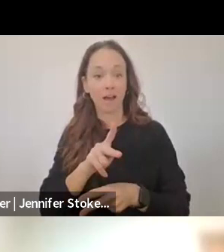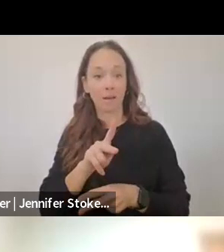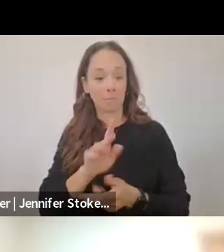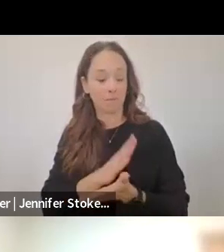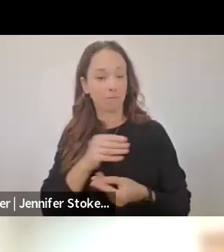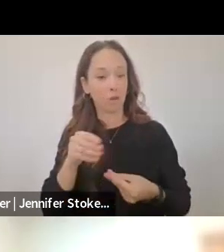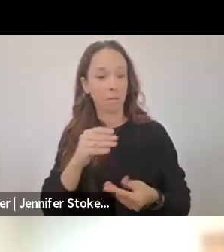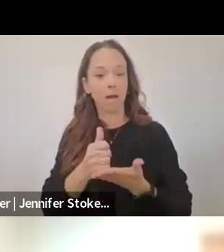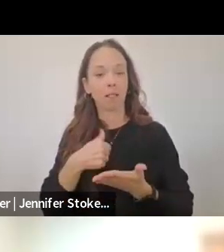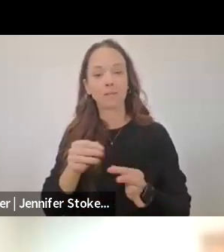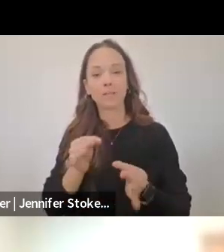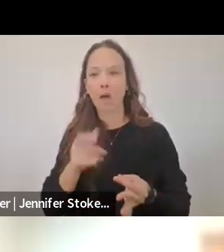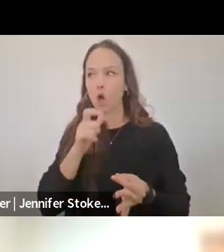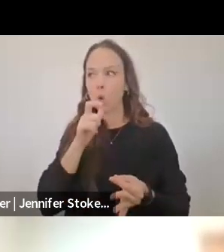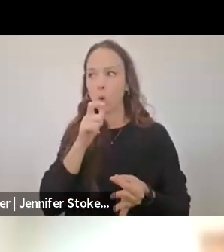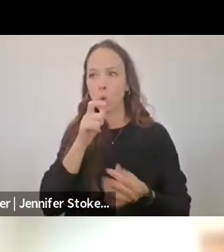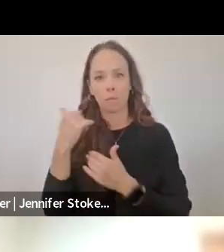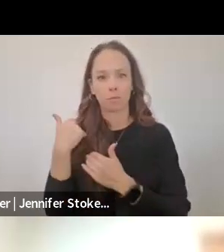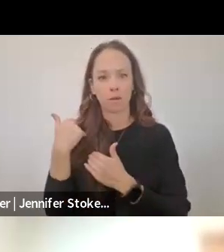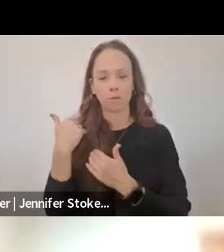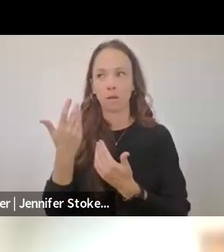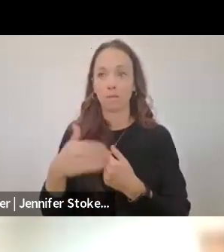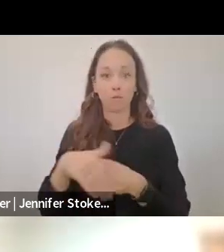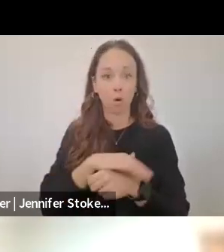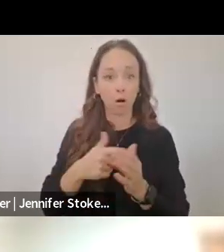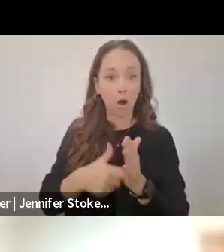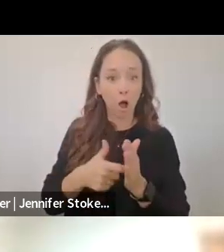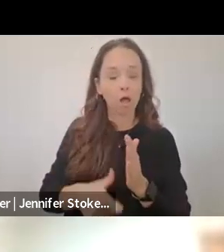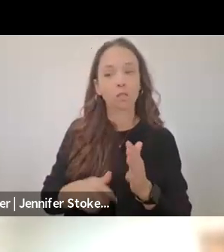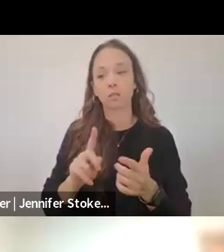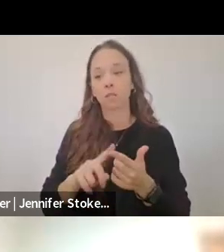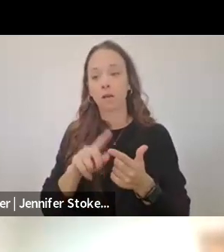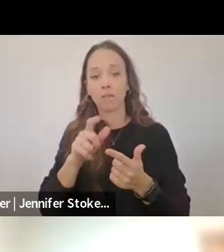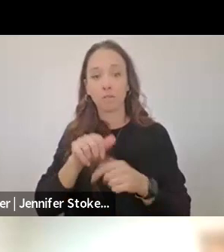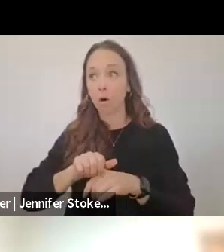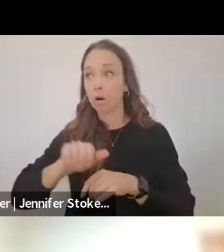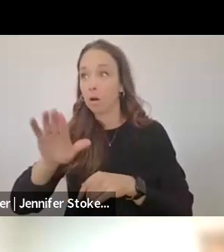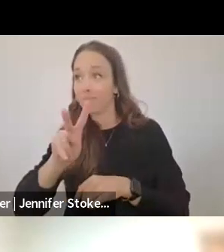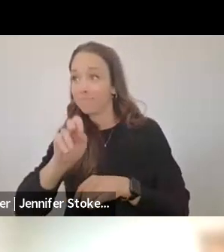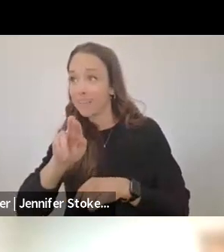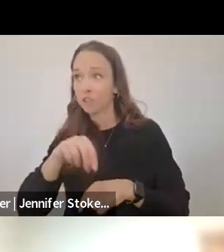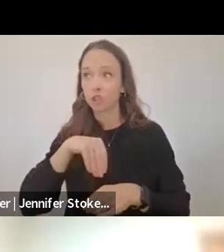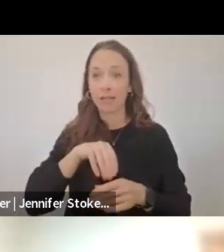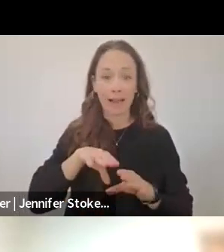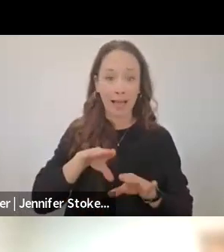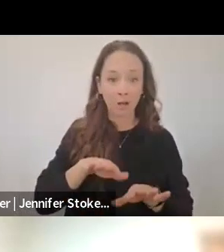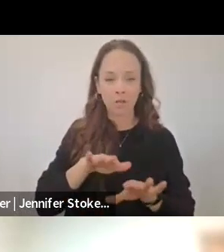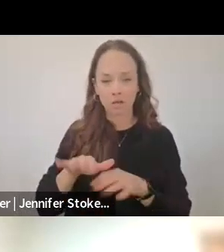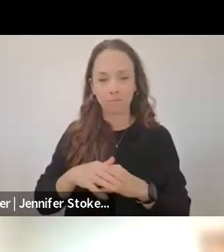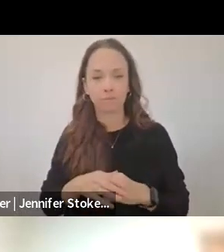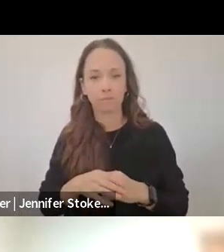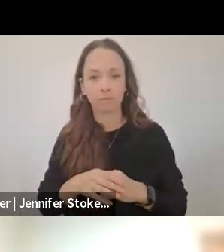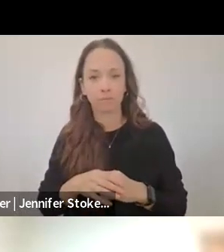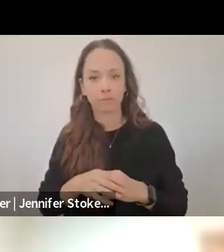going to cover the cost of the translation? Is it really necessary for us